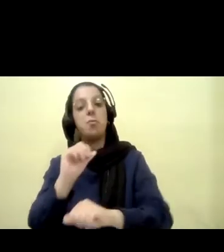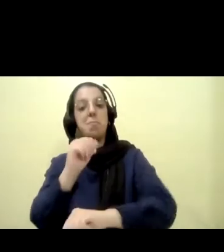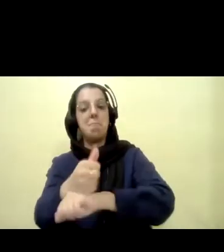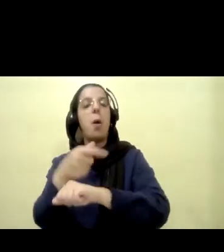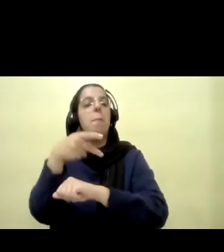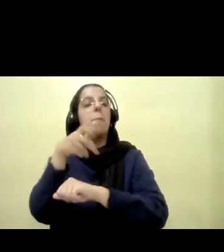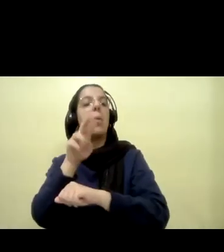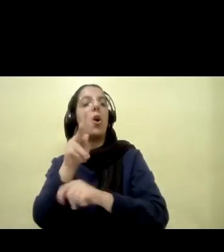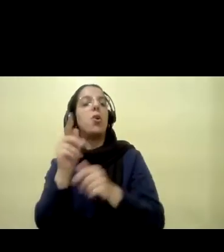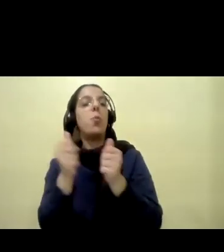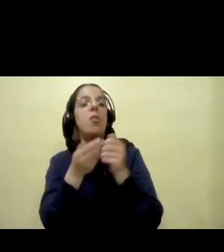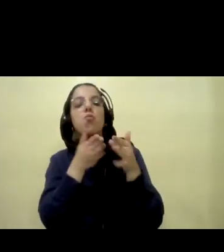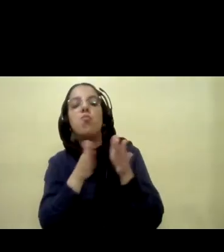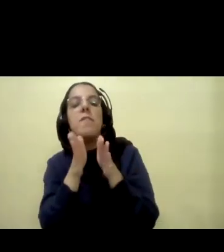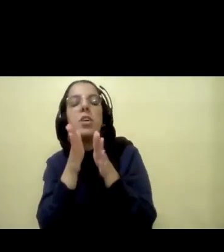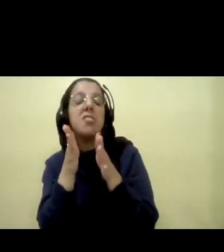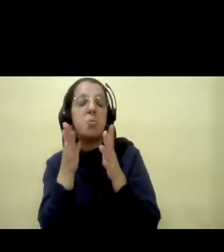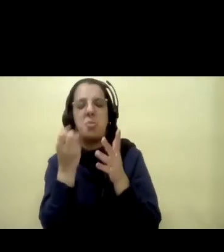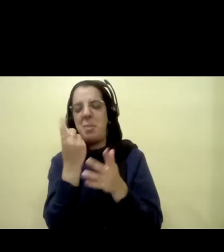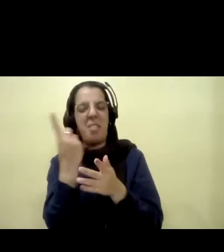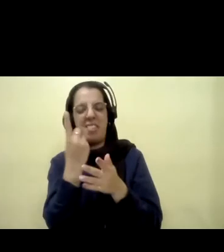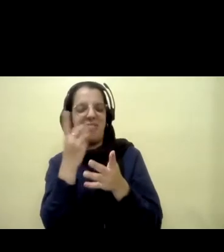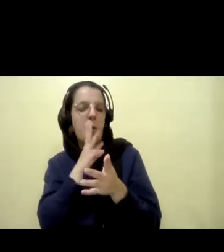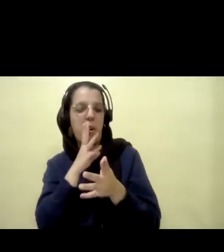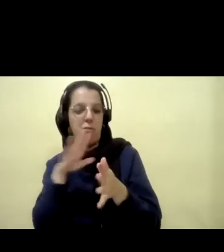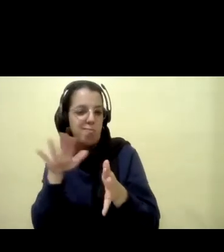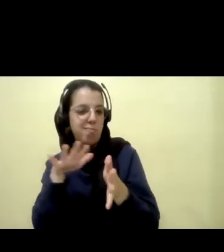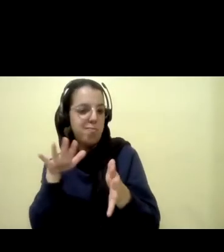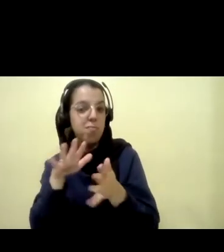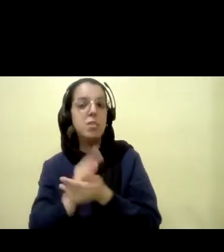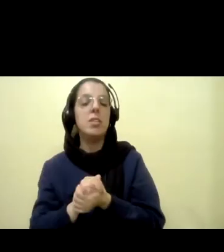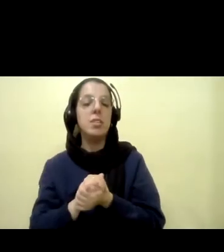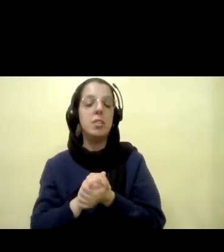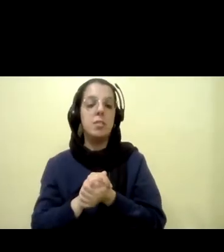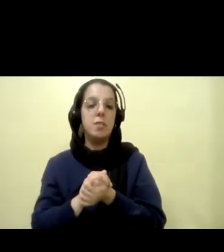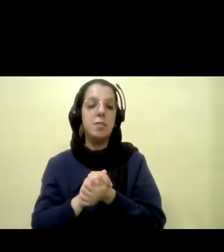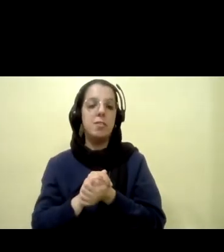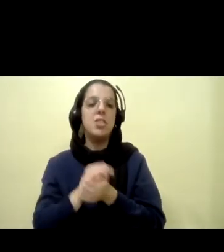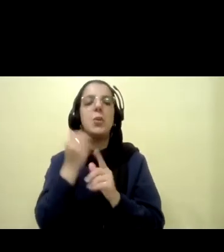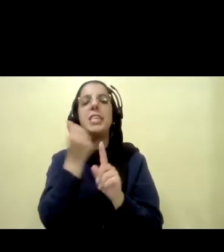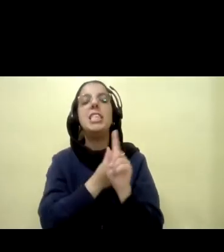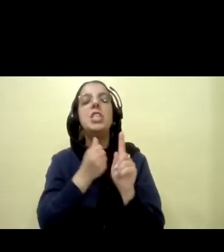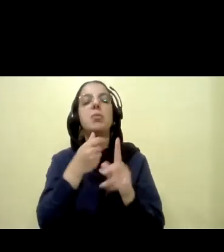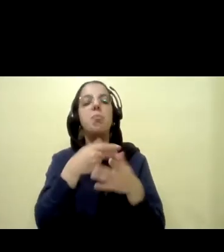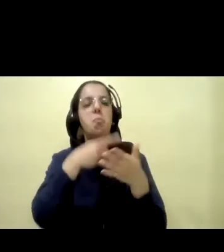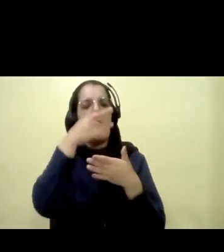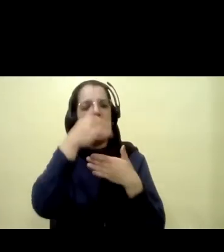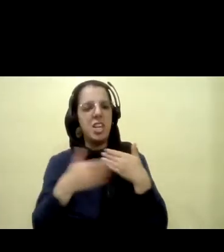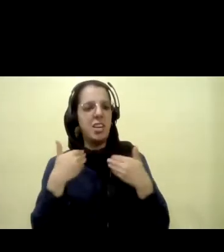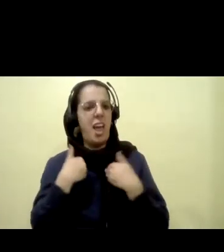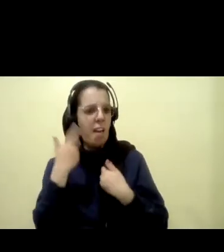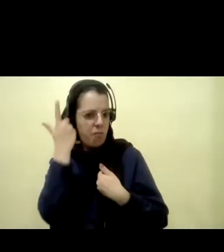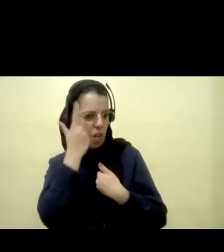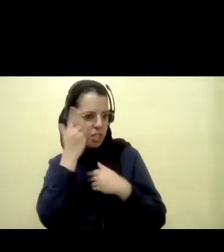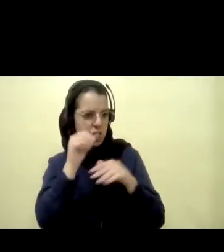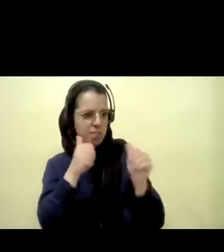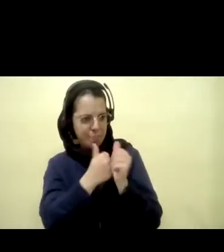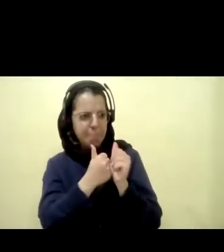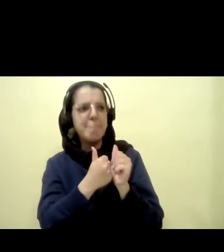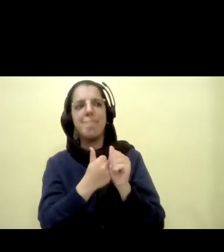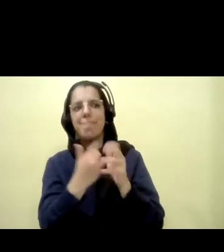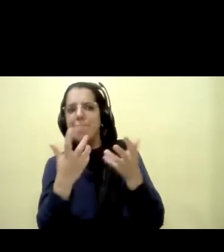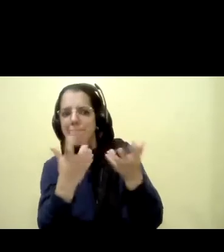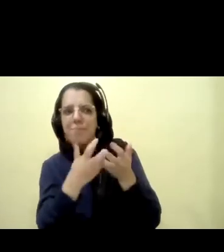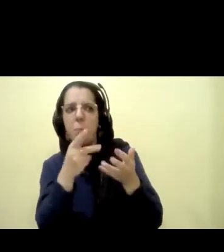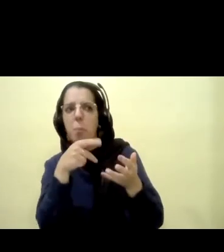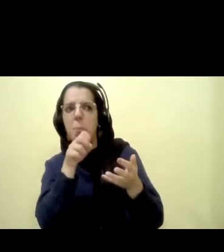or something like that. Every project will have its own logic. So I think figuring out